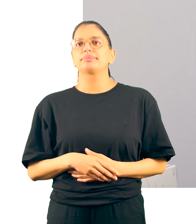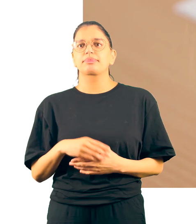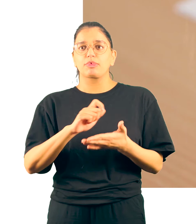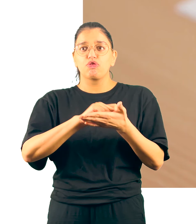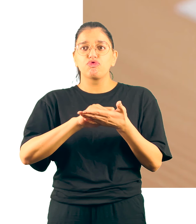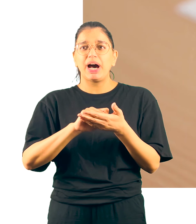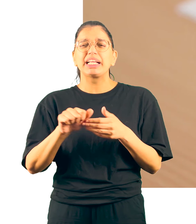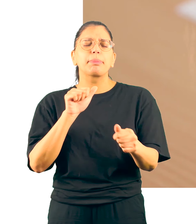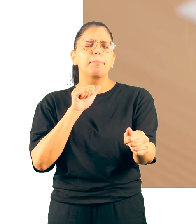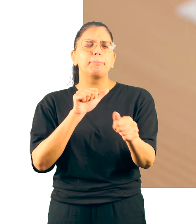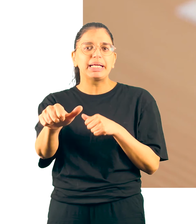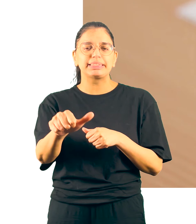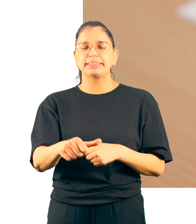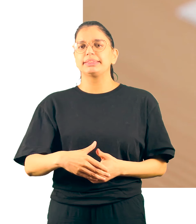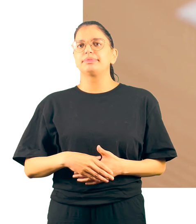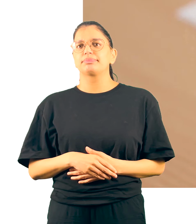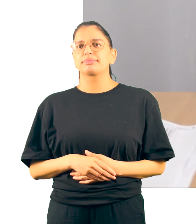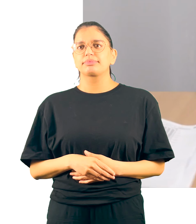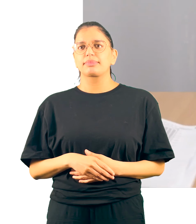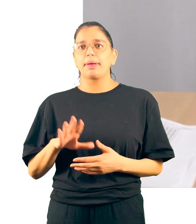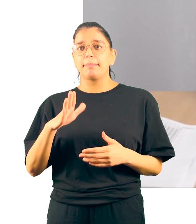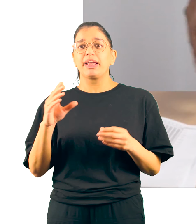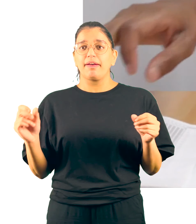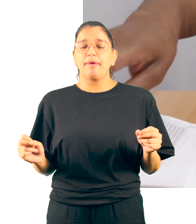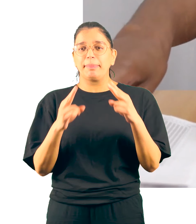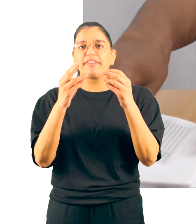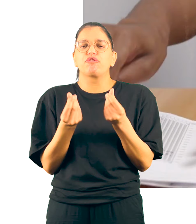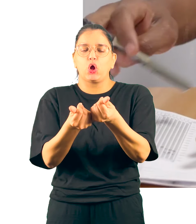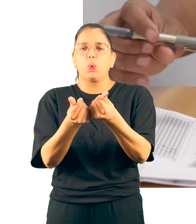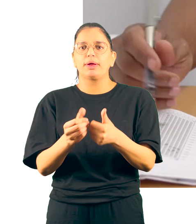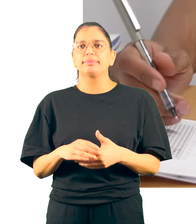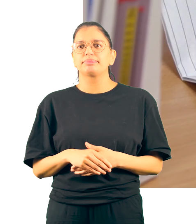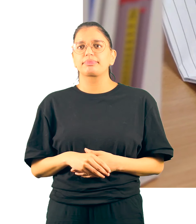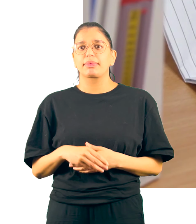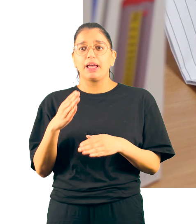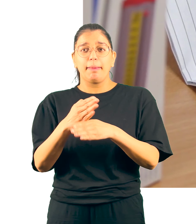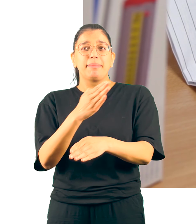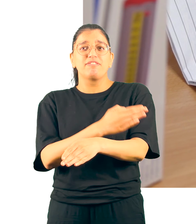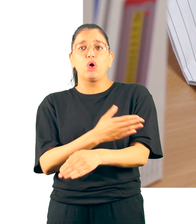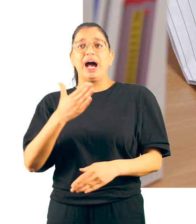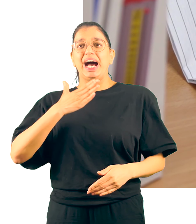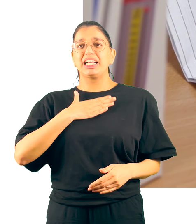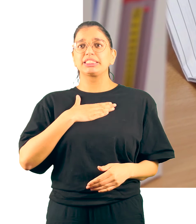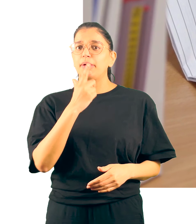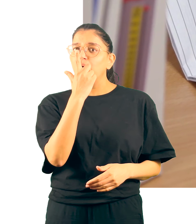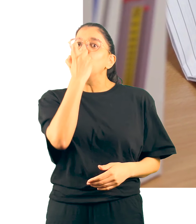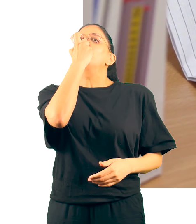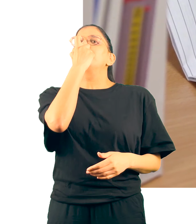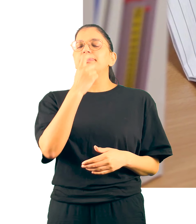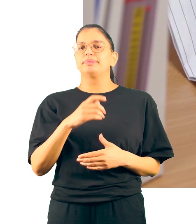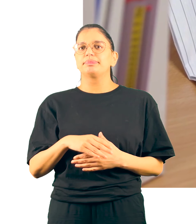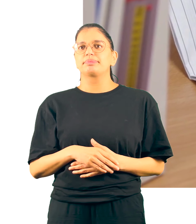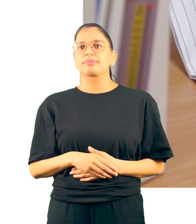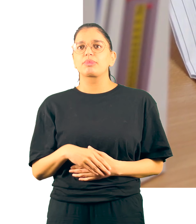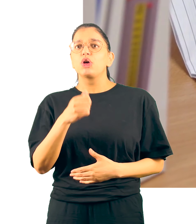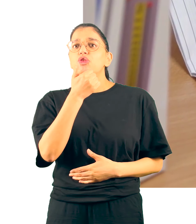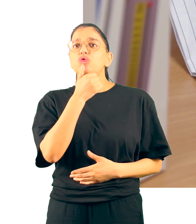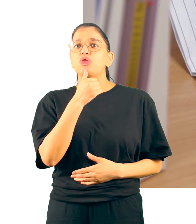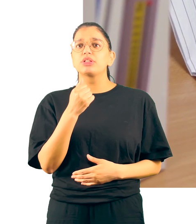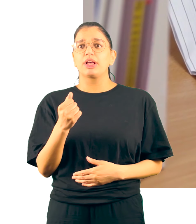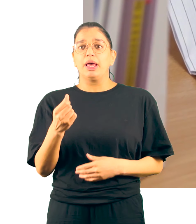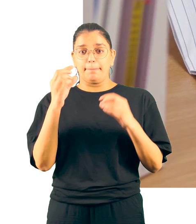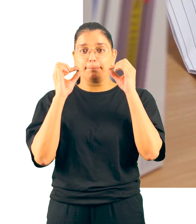3. This is your peak flow score. Take your peak flow readings before any asthma medication. If you are using the peak